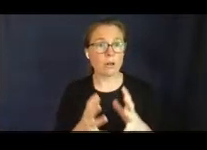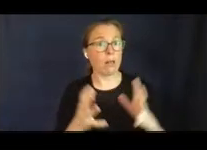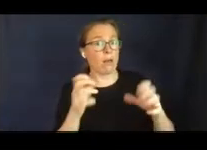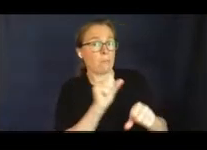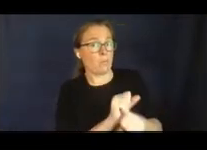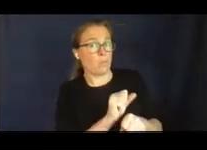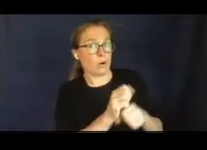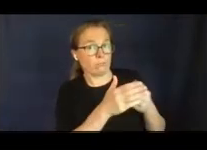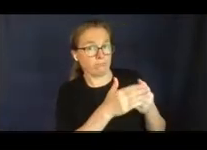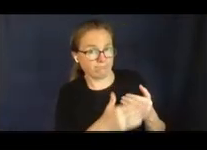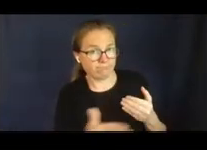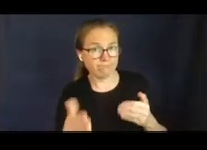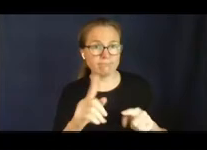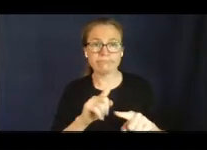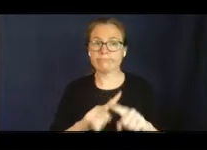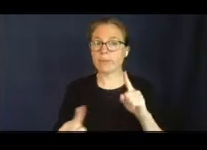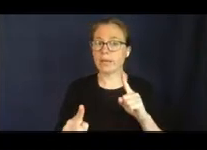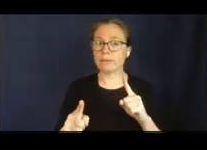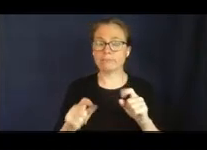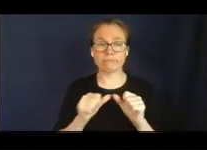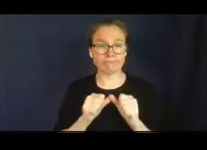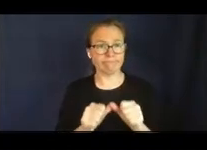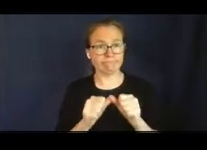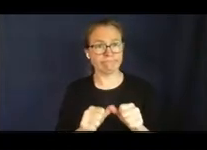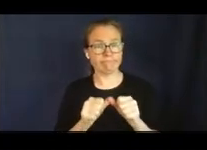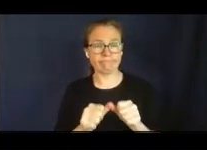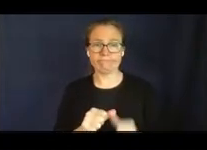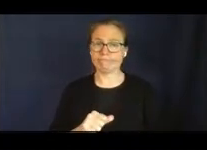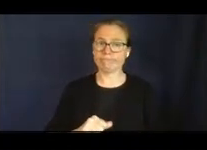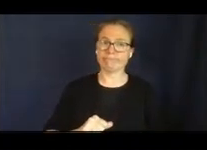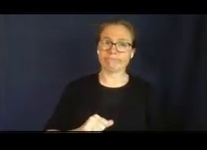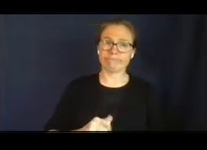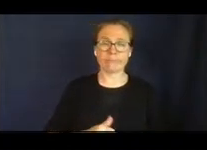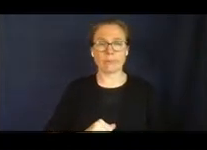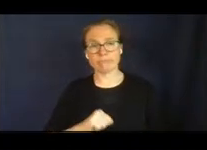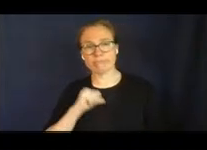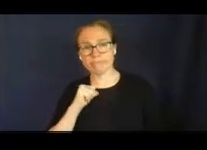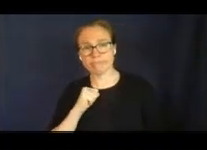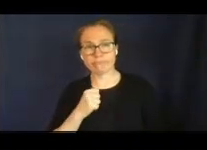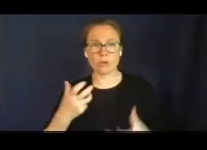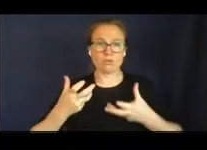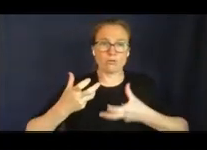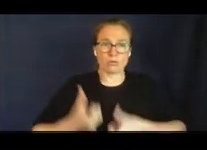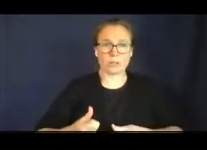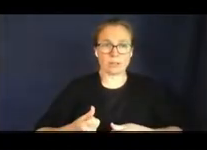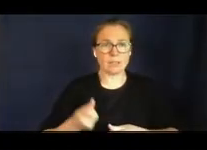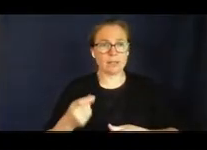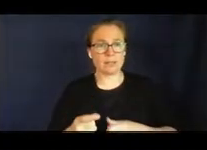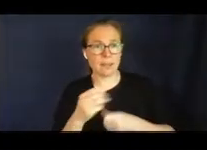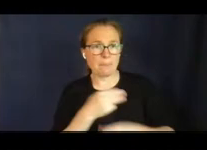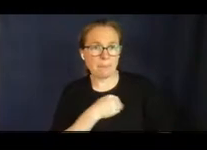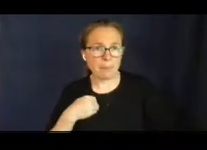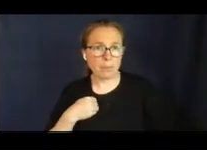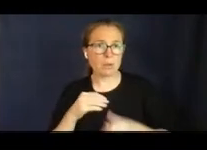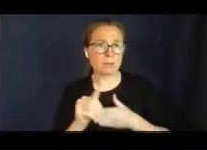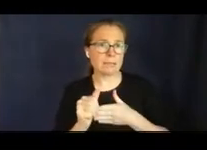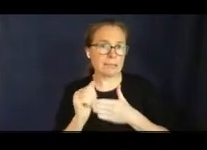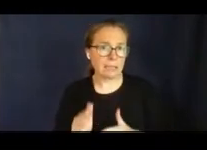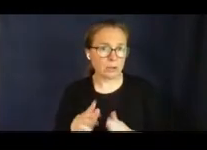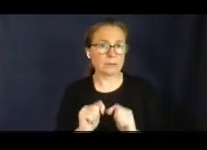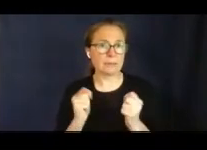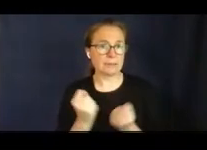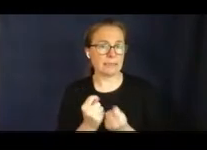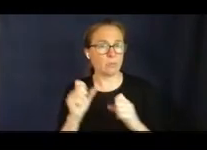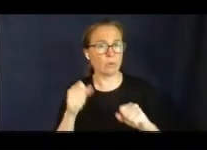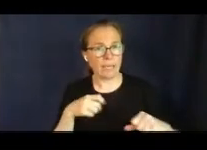as always, I remain supremely confident in our members, in our leaders, in our team, and our ability to face the challenges